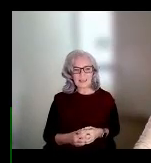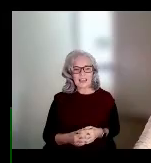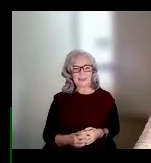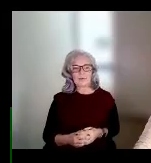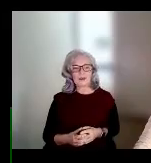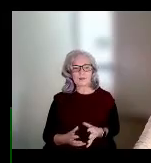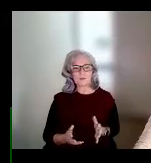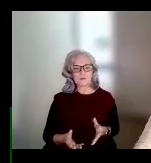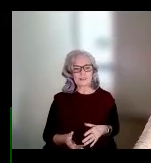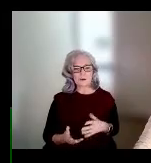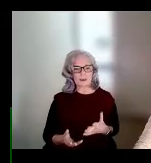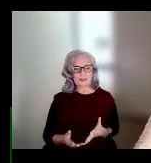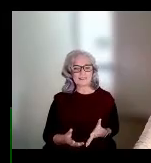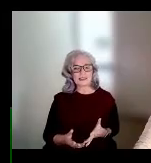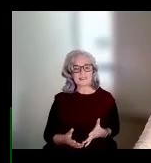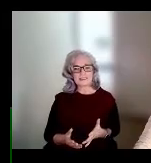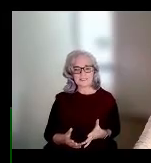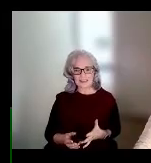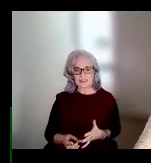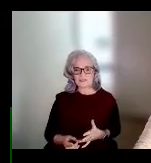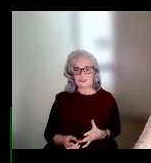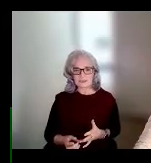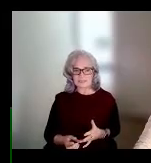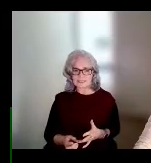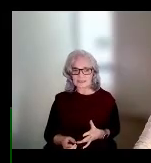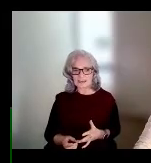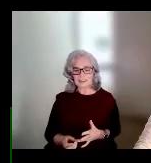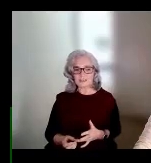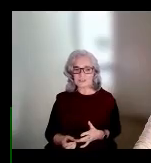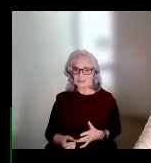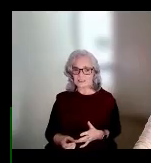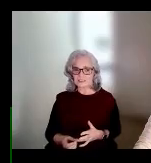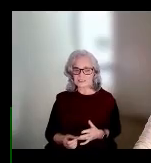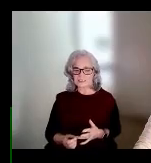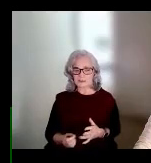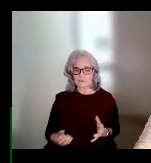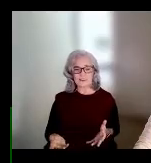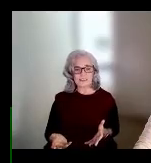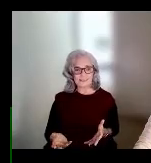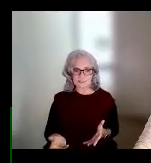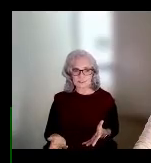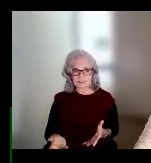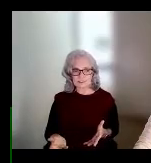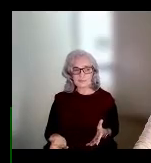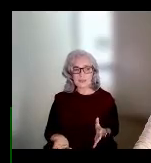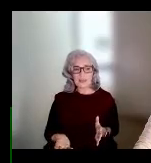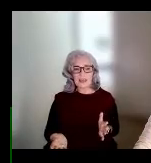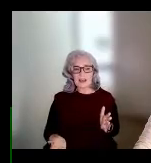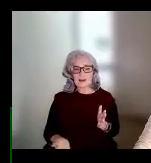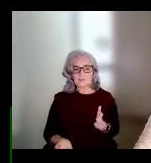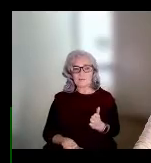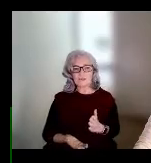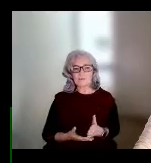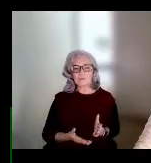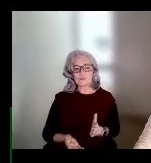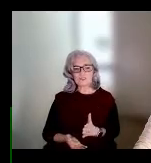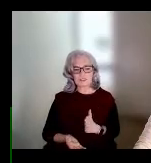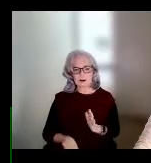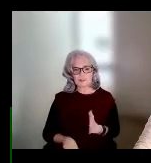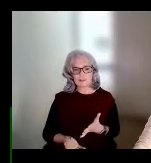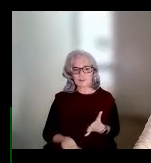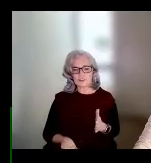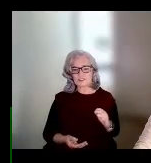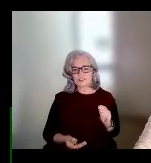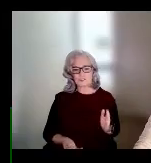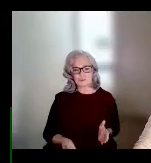matter, and then we'll go to building the awareness and understanding of MND care and the challenges that we're faced in Australia. Then we'll move to